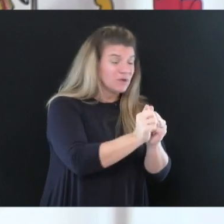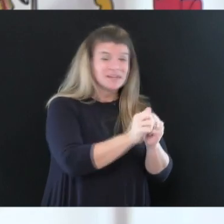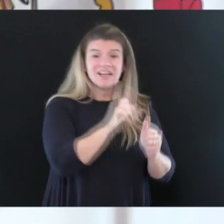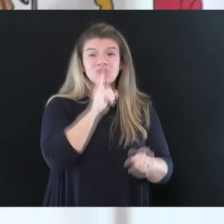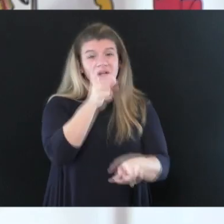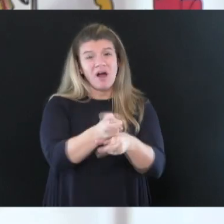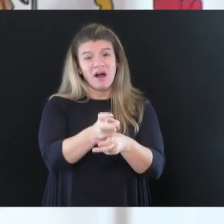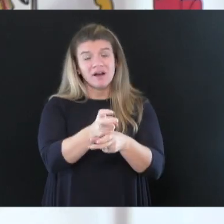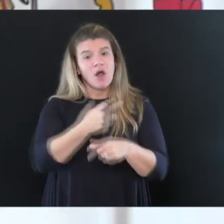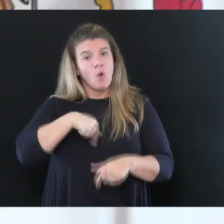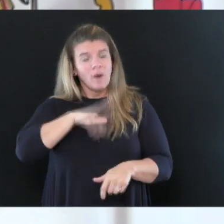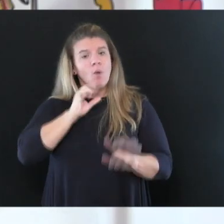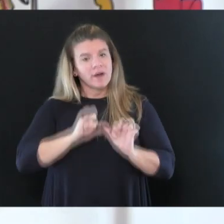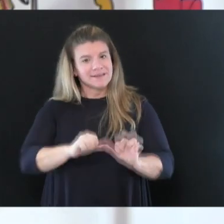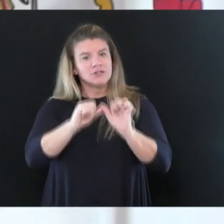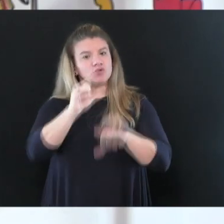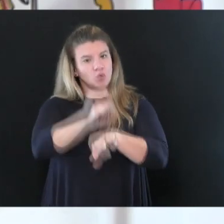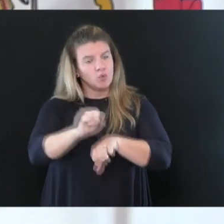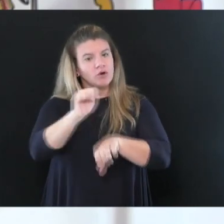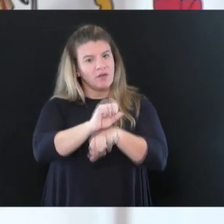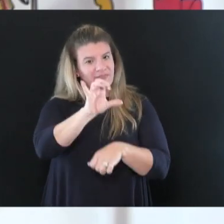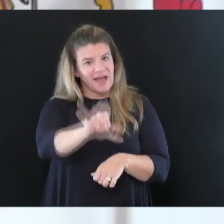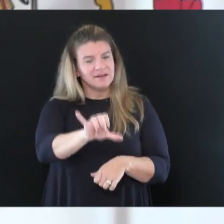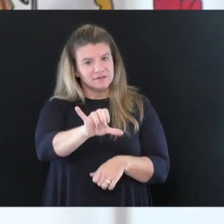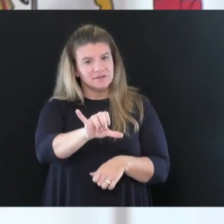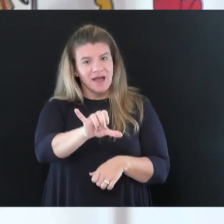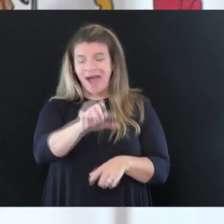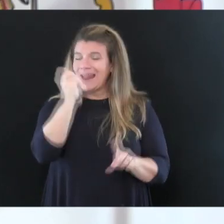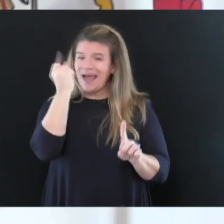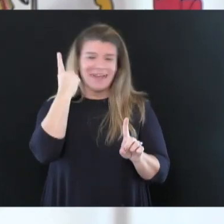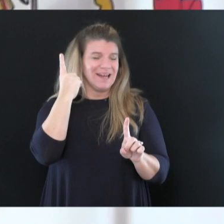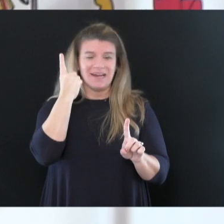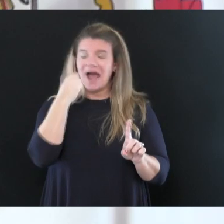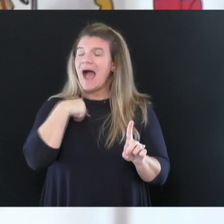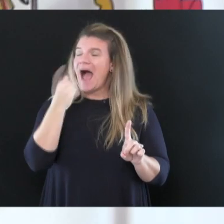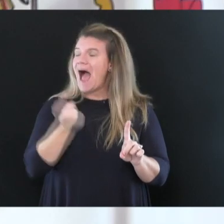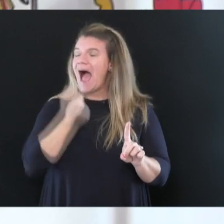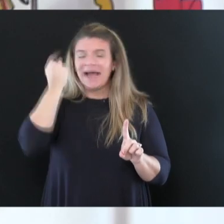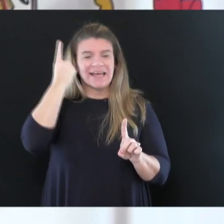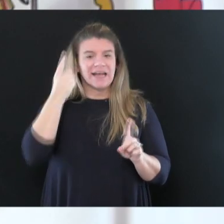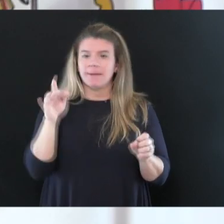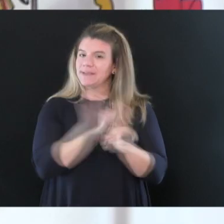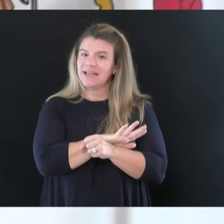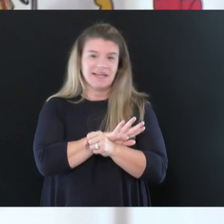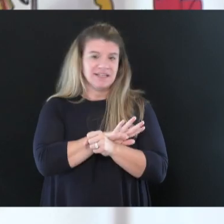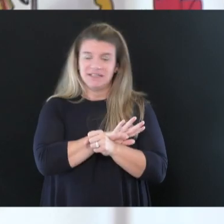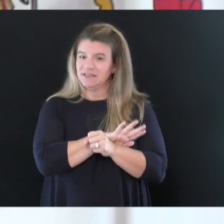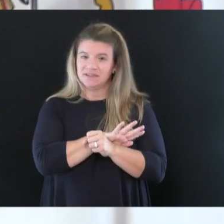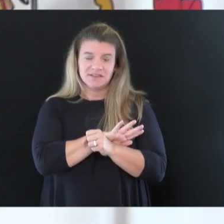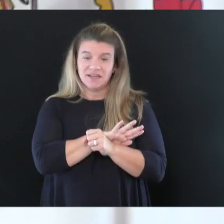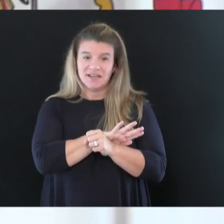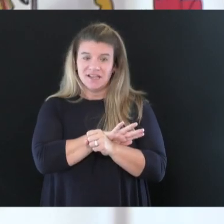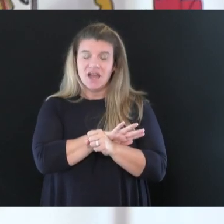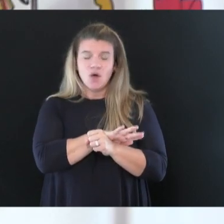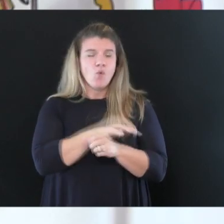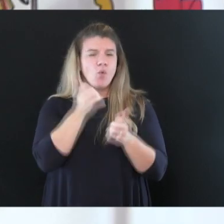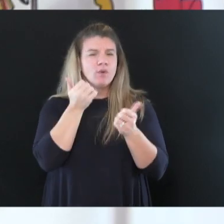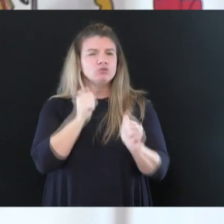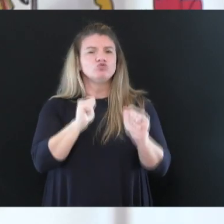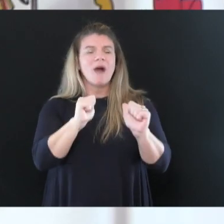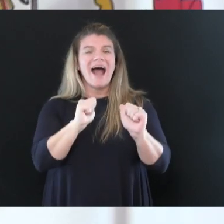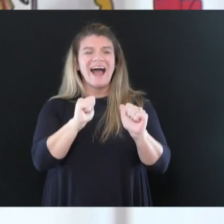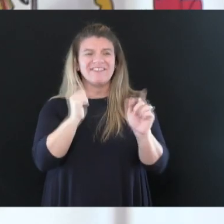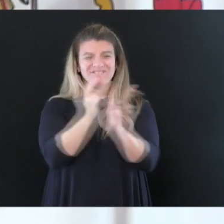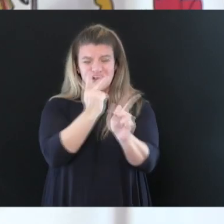tough. It's really, really tough. And I get it. I get it wholeheartedly, and we're going to try to do all